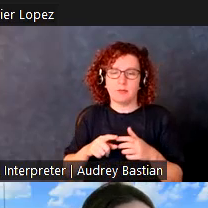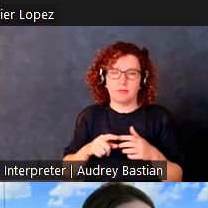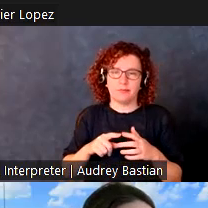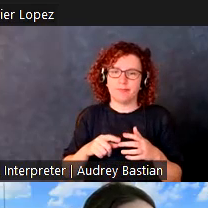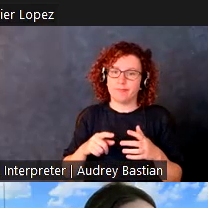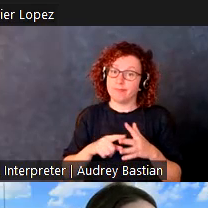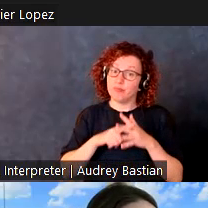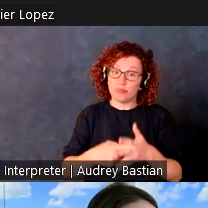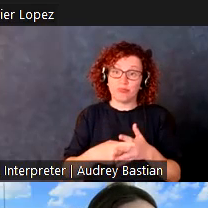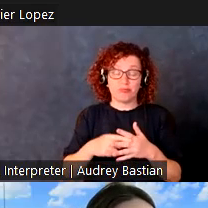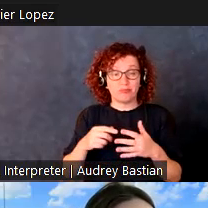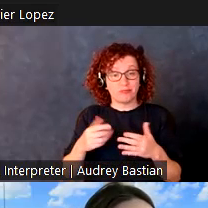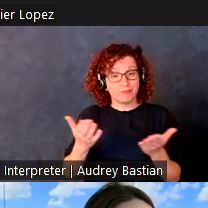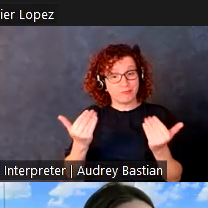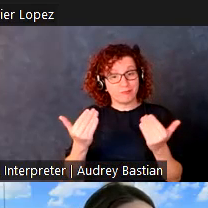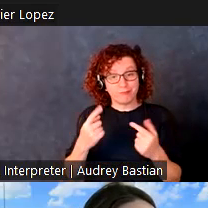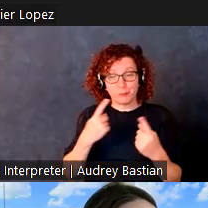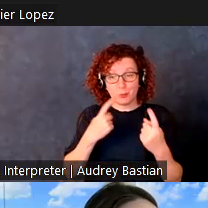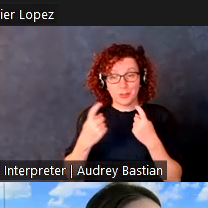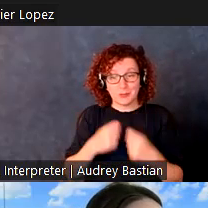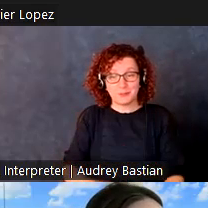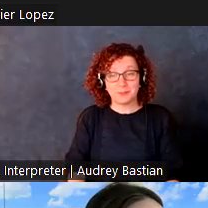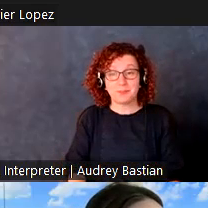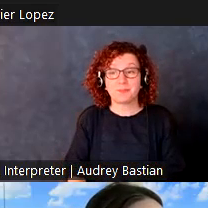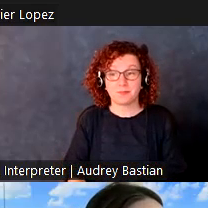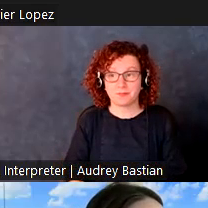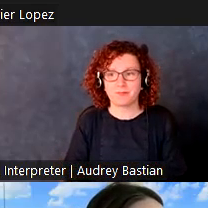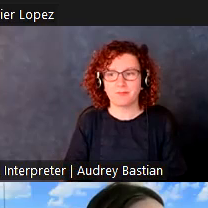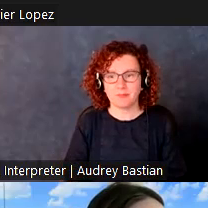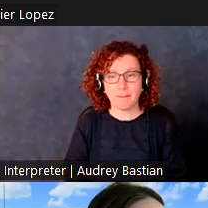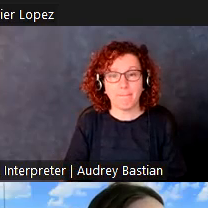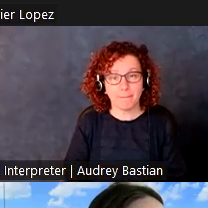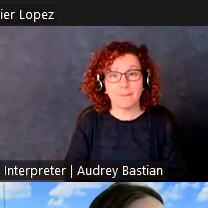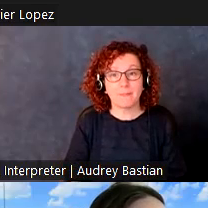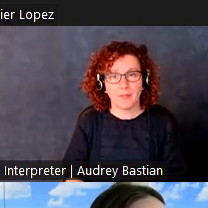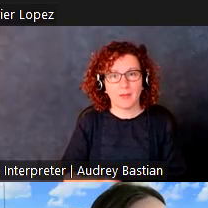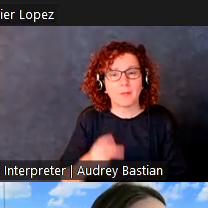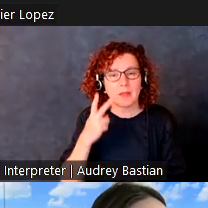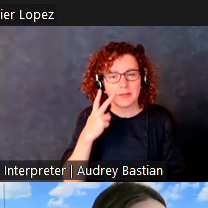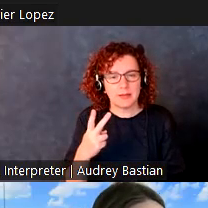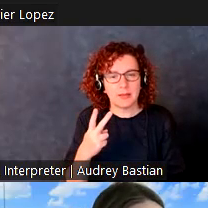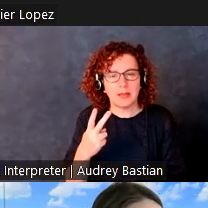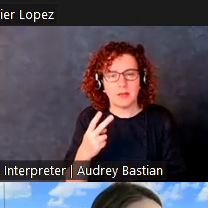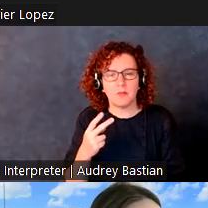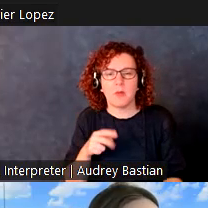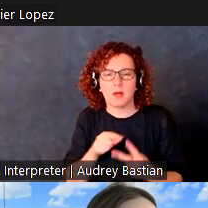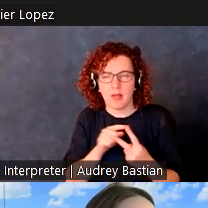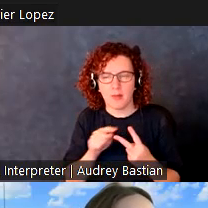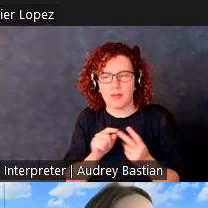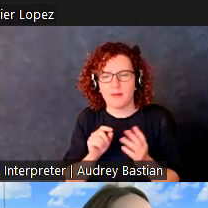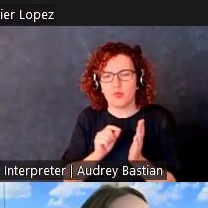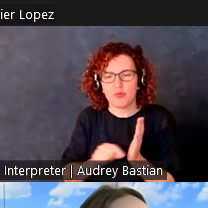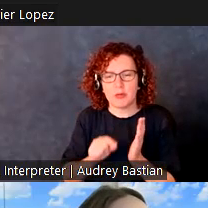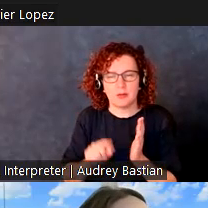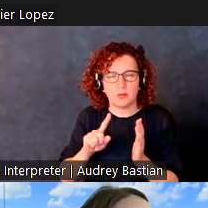answer period. So with that, I do see a couple of written questions that we'll start